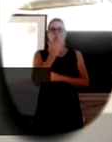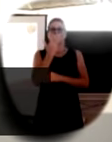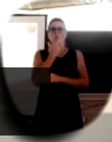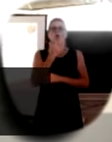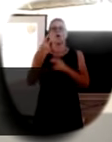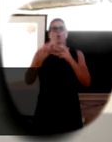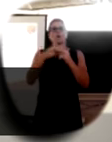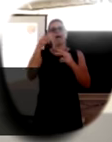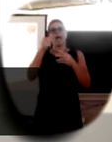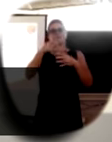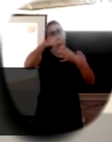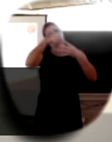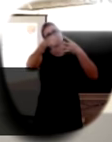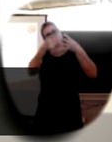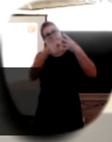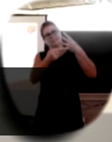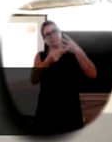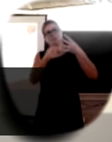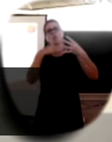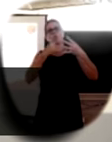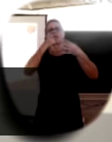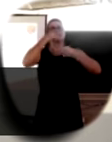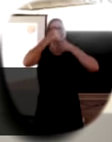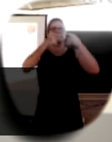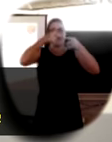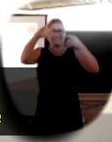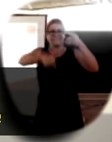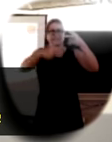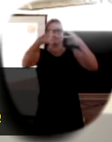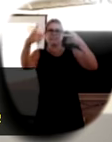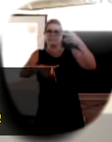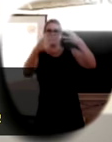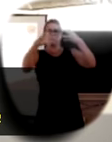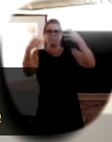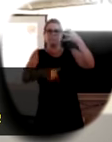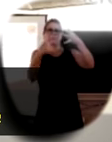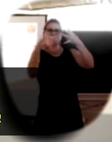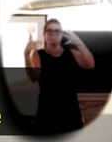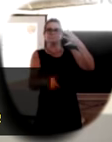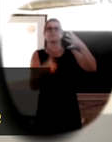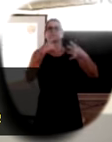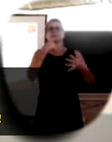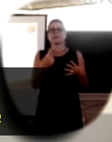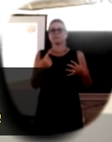a support options menu, and we go through the menu and actually